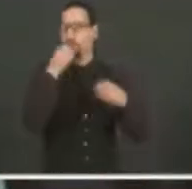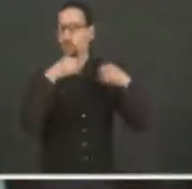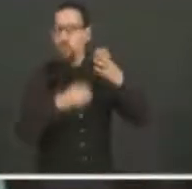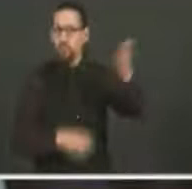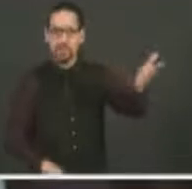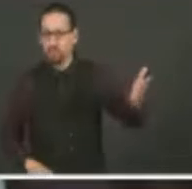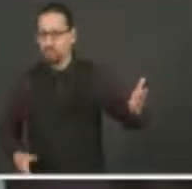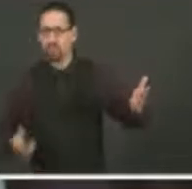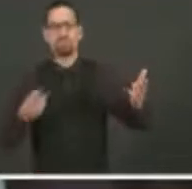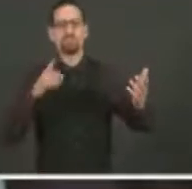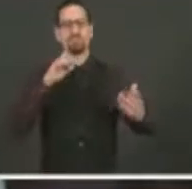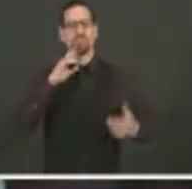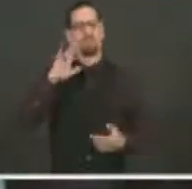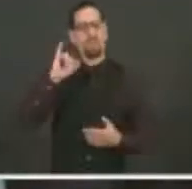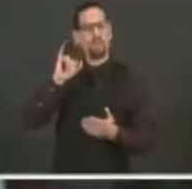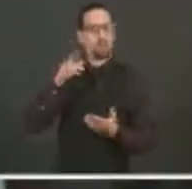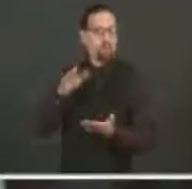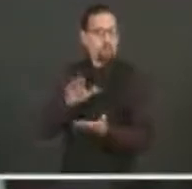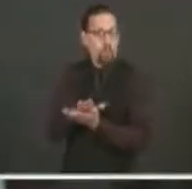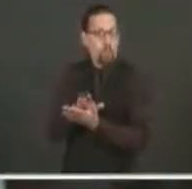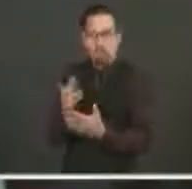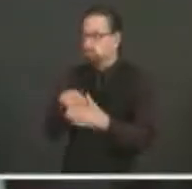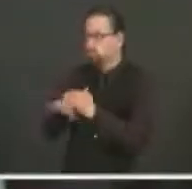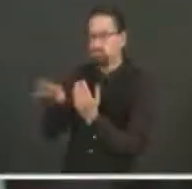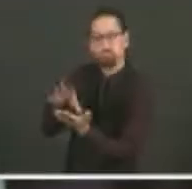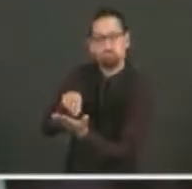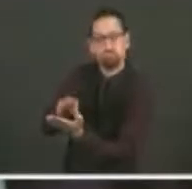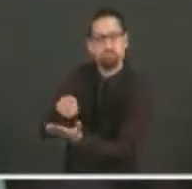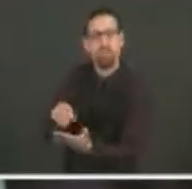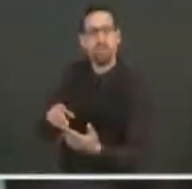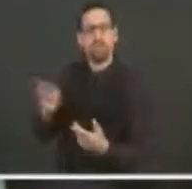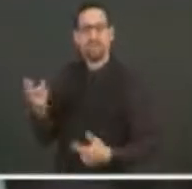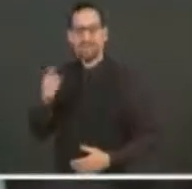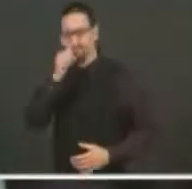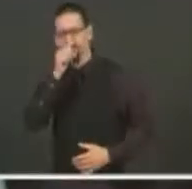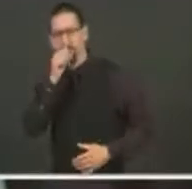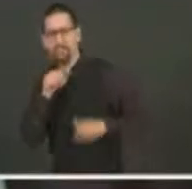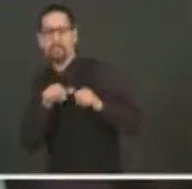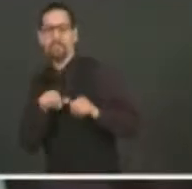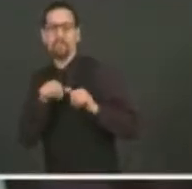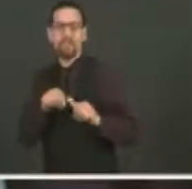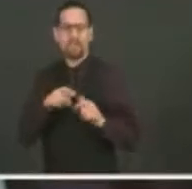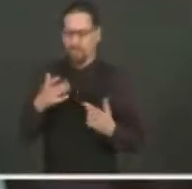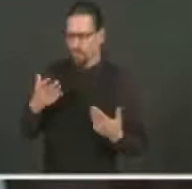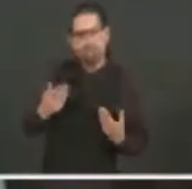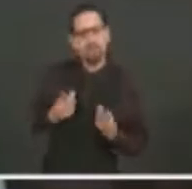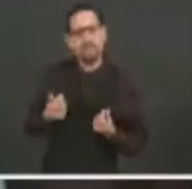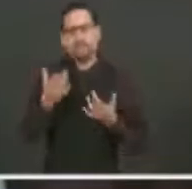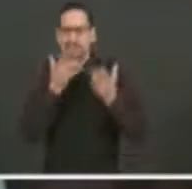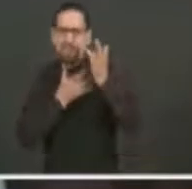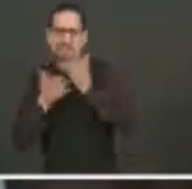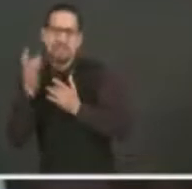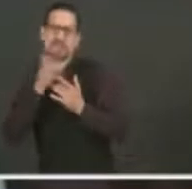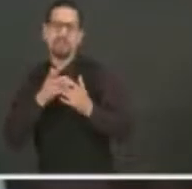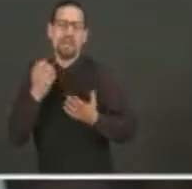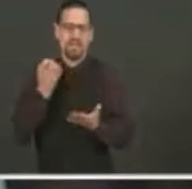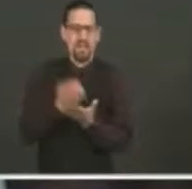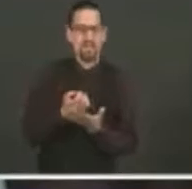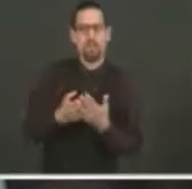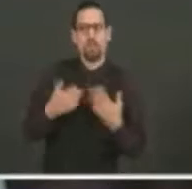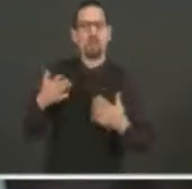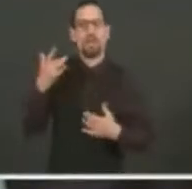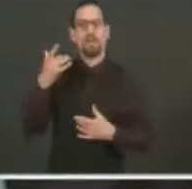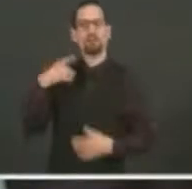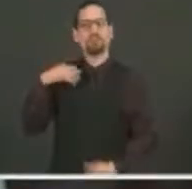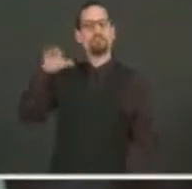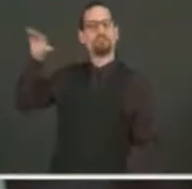Island schools, and they are suffering and, frankly, not eligible for the